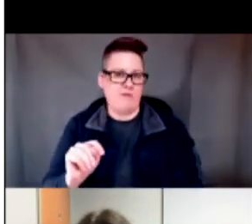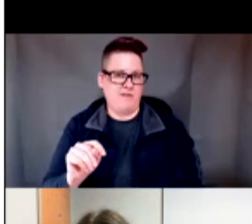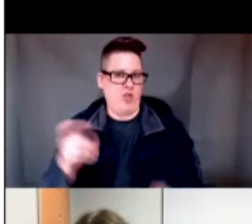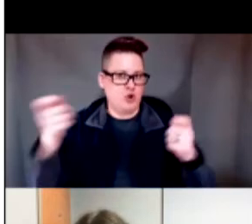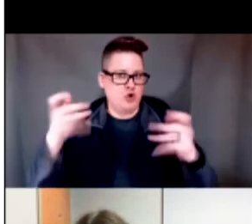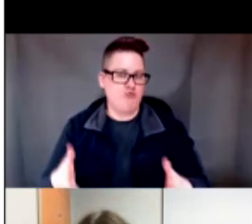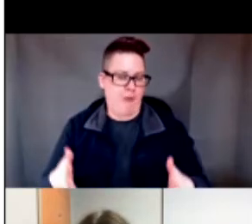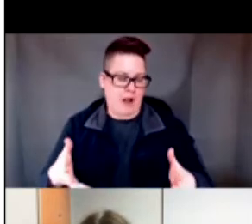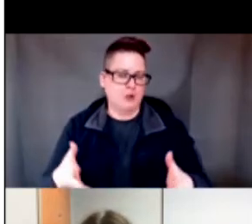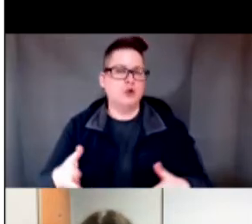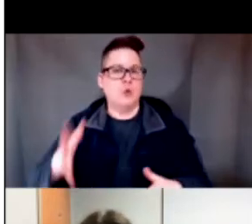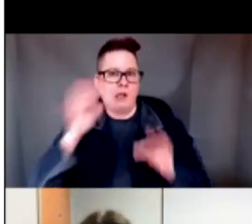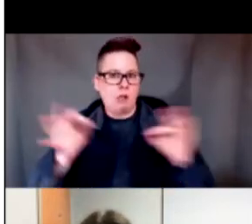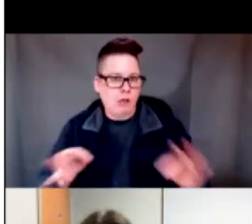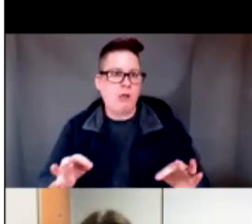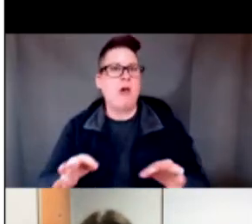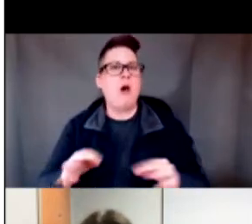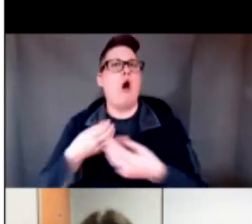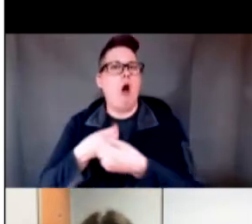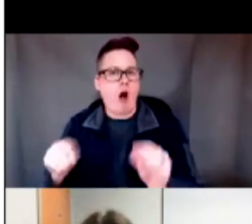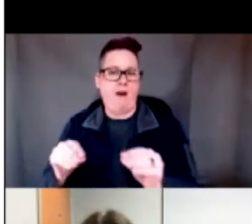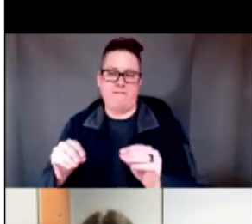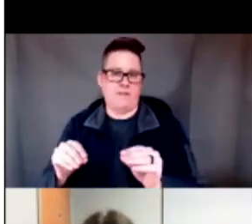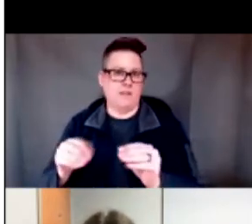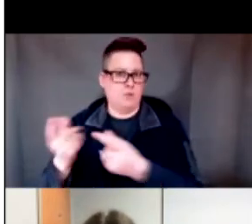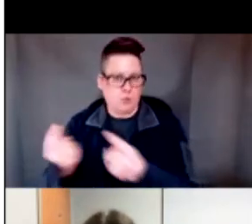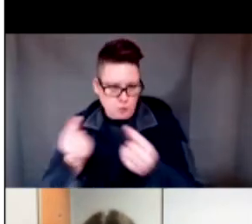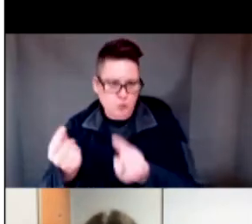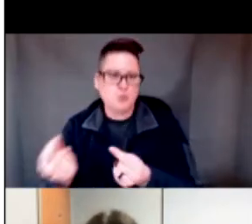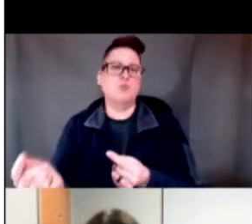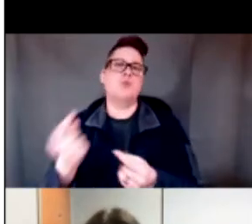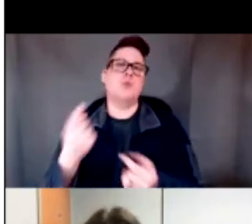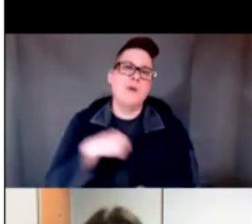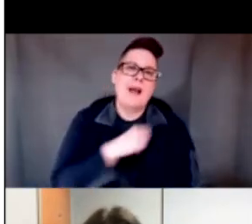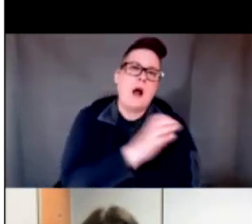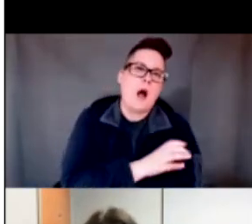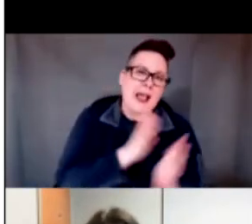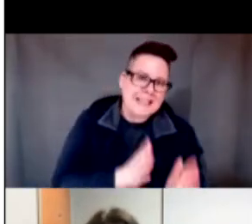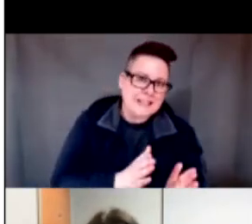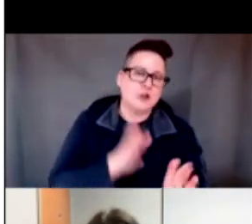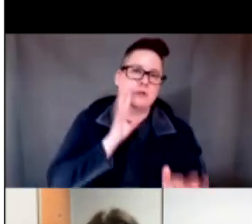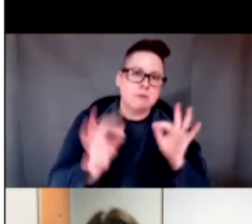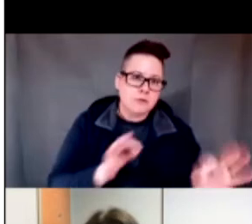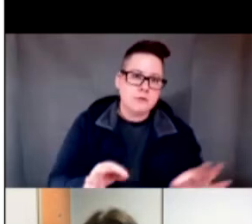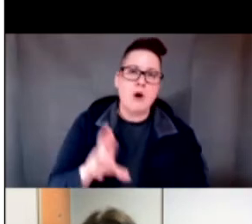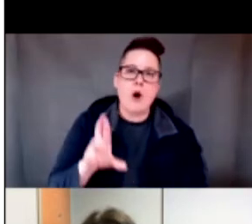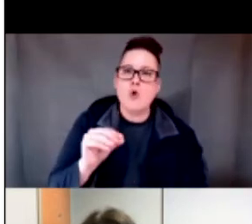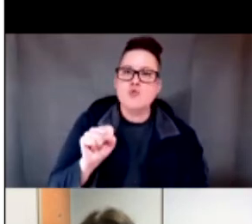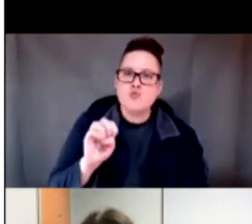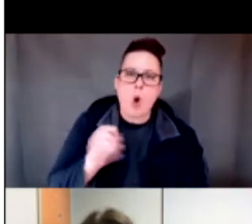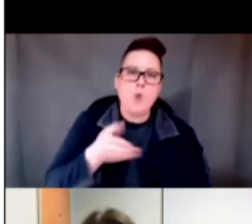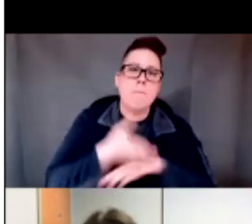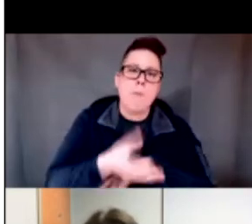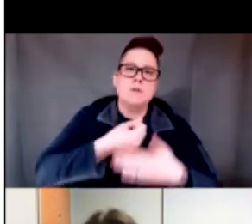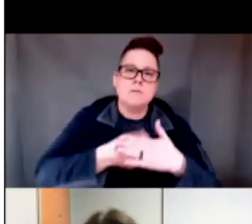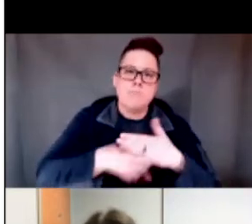about the practice itself. And then we have our clinicians who will be describing the ROSE, postpartum depression